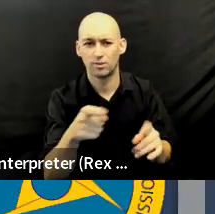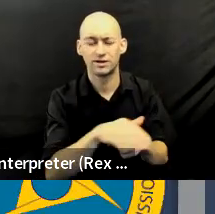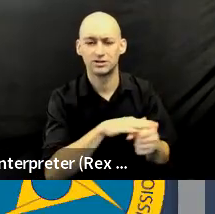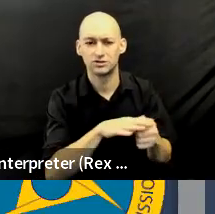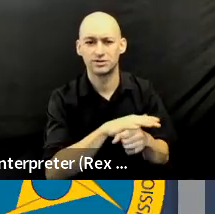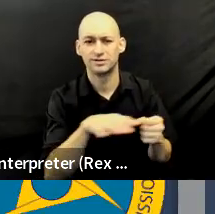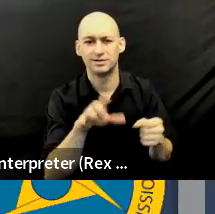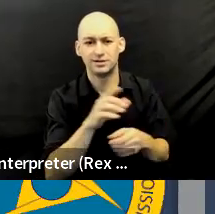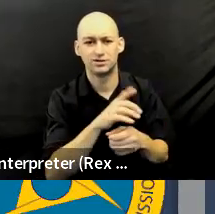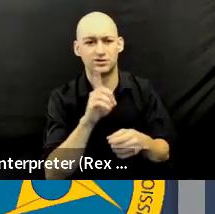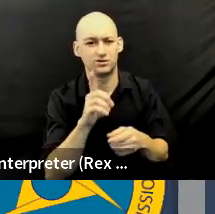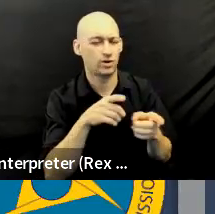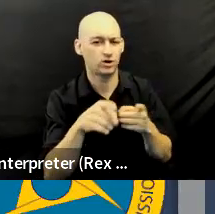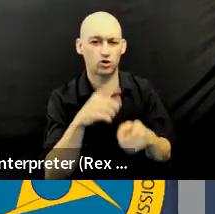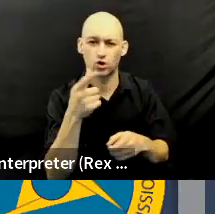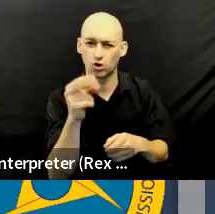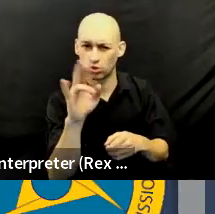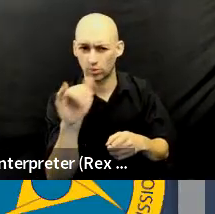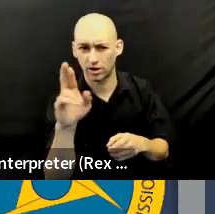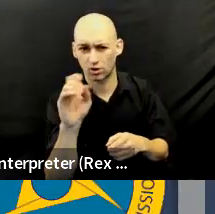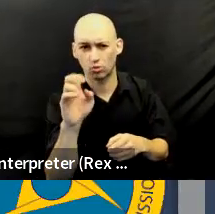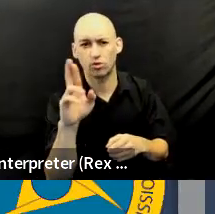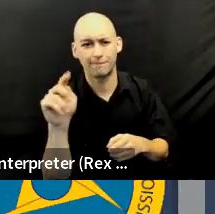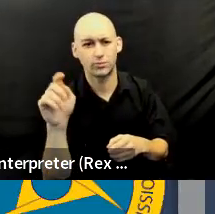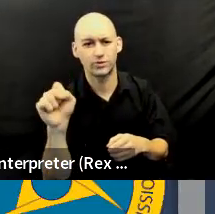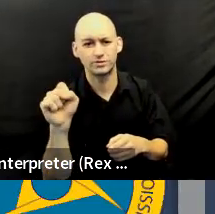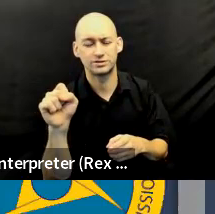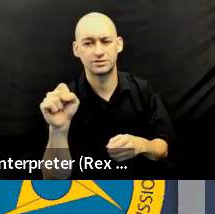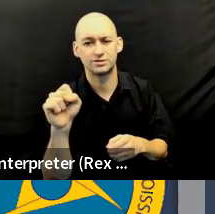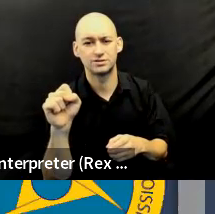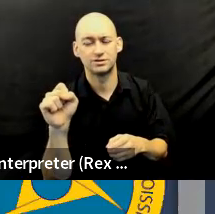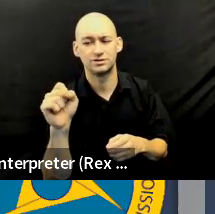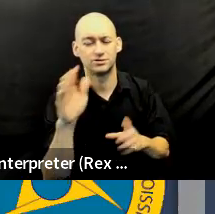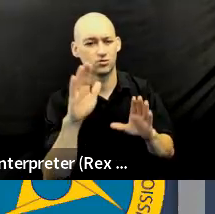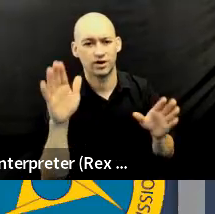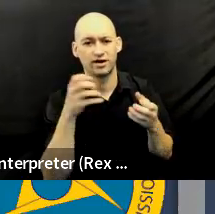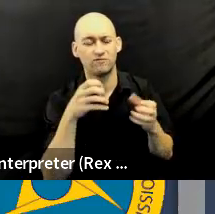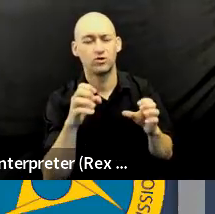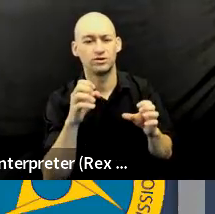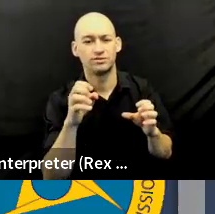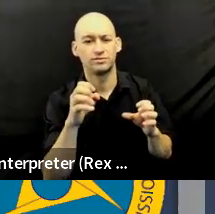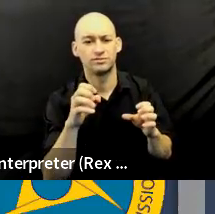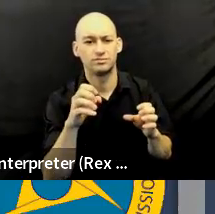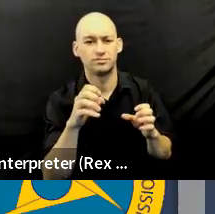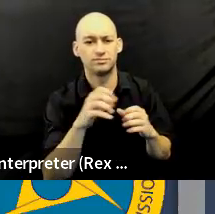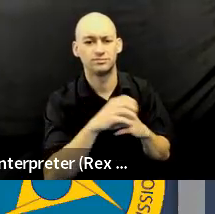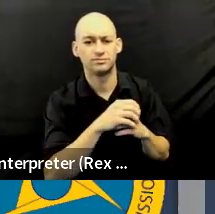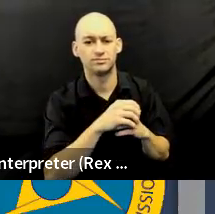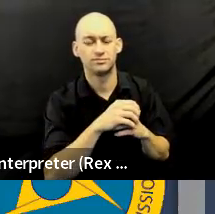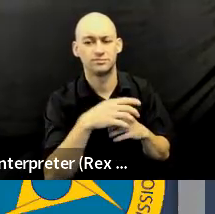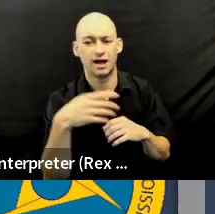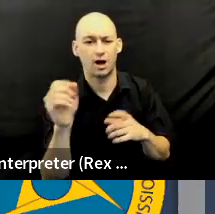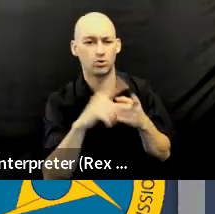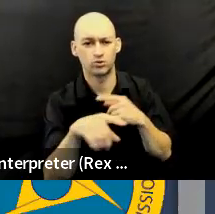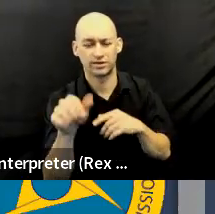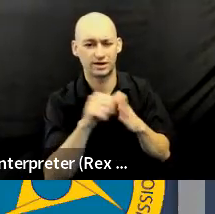Director Gloria Roberts. I know that she and her team have been putting in incredible efforts there. We'll leave that up to the agenda and her,